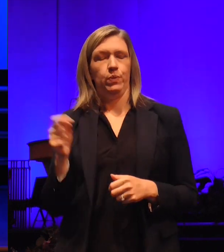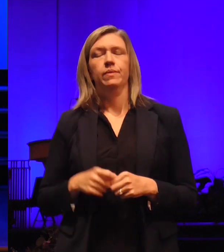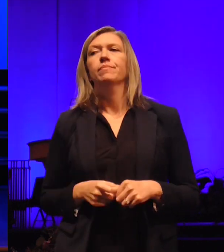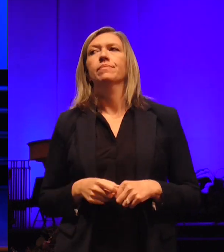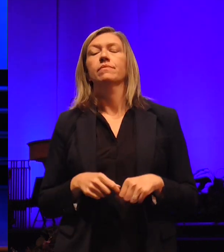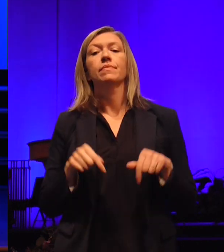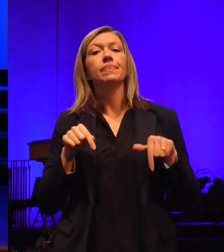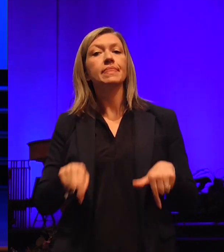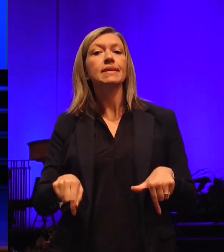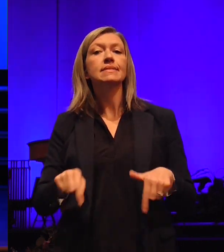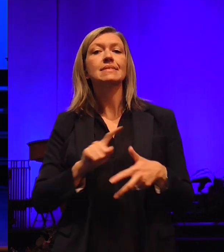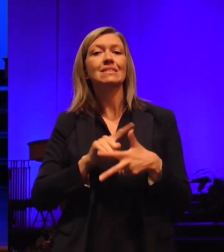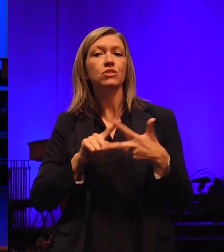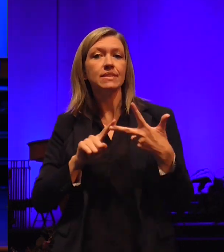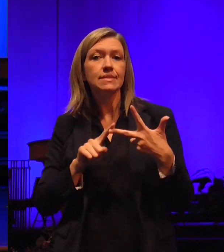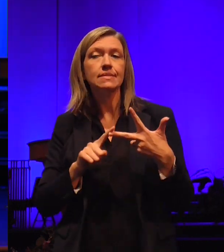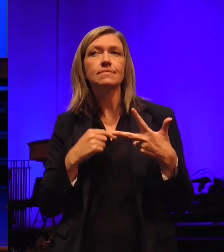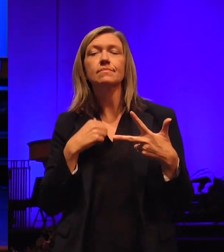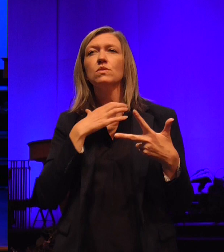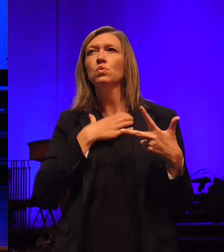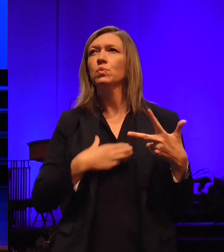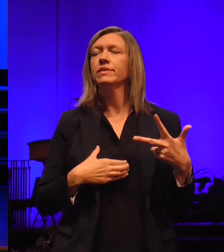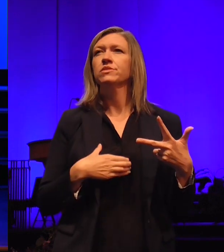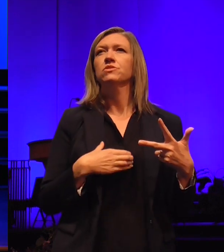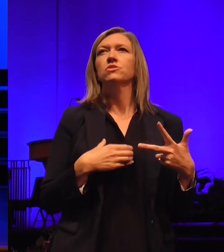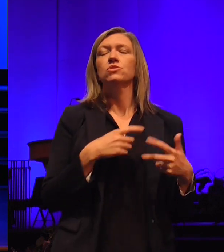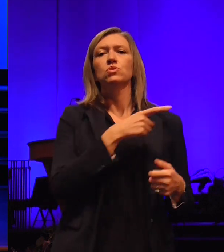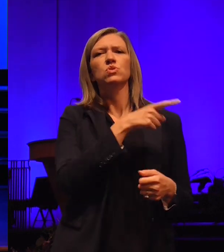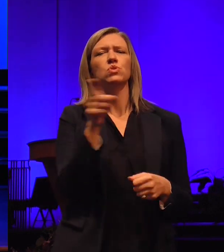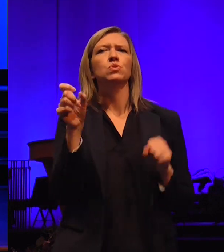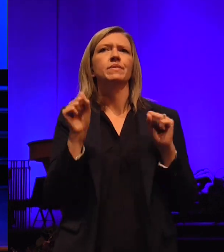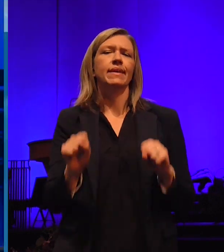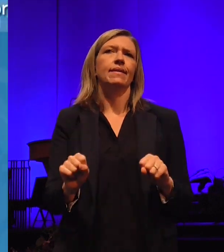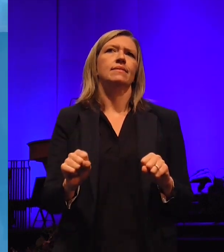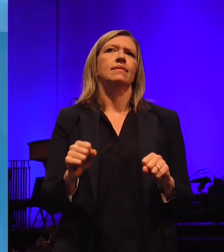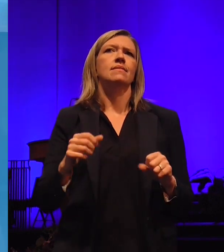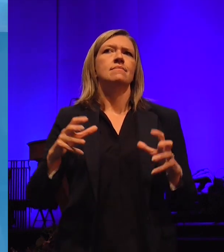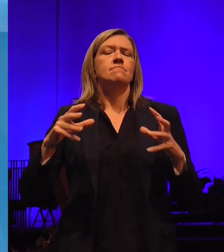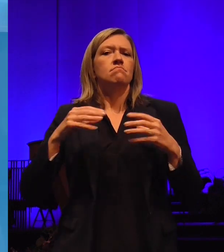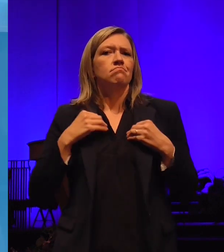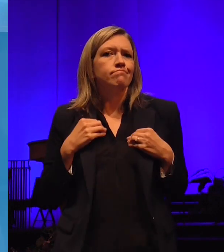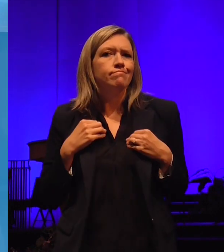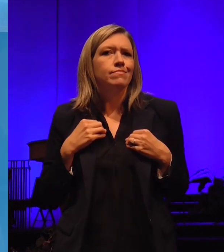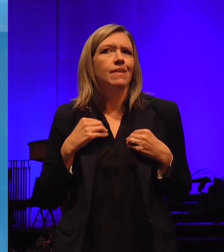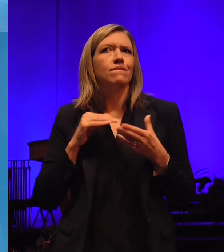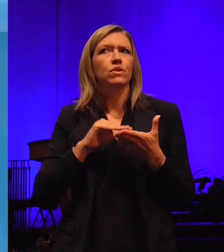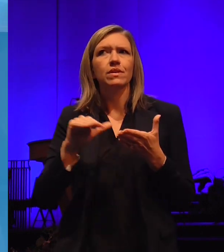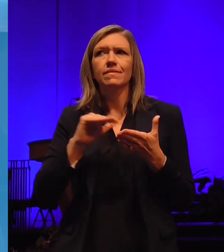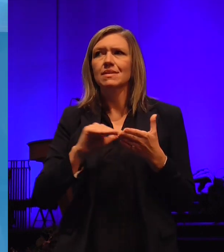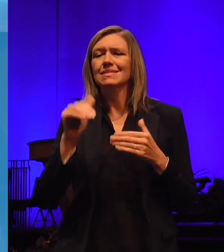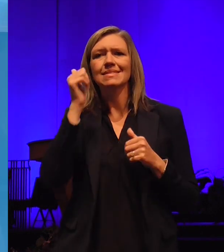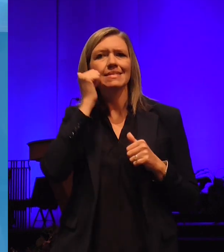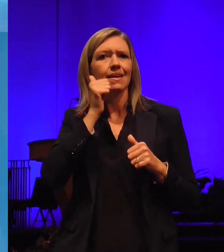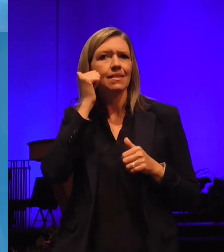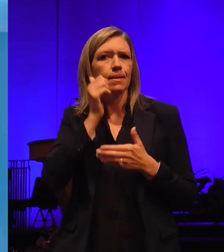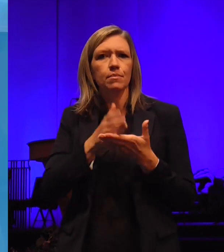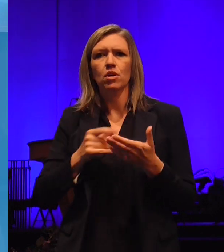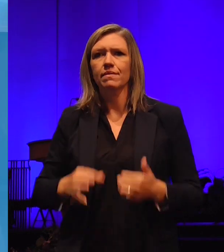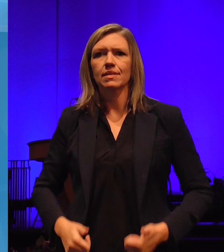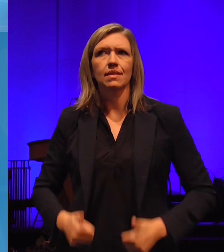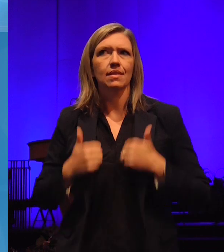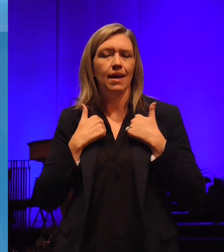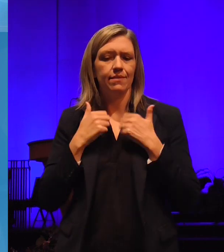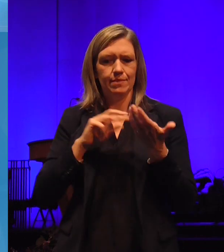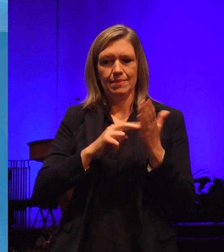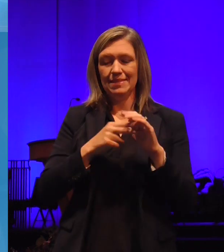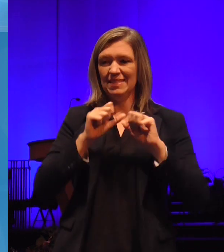series is that you can embrace forgiveness as a daily way of life, so nothing stands in the